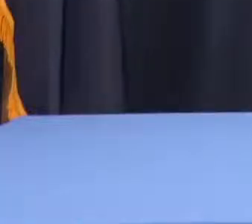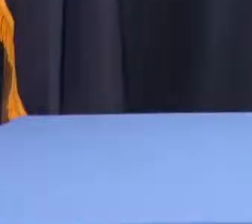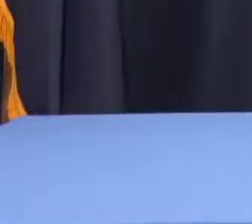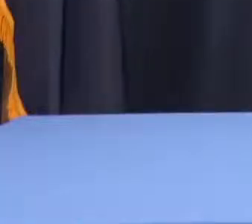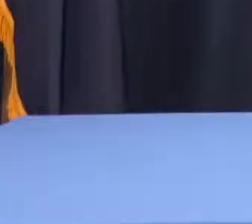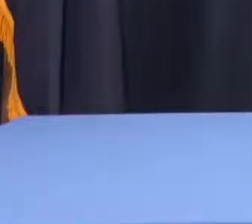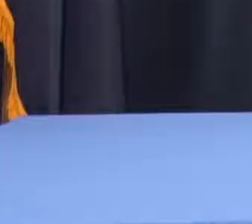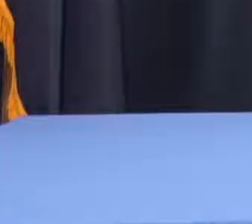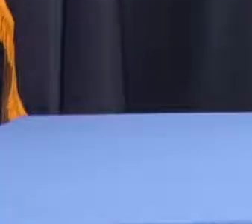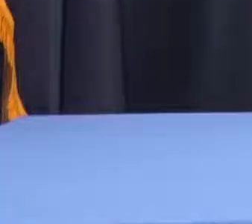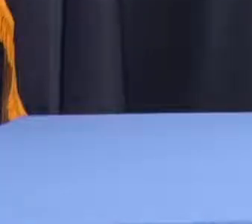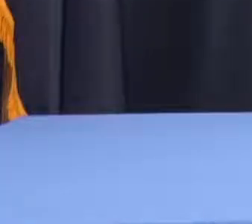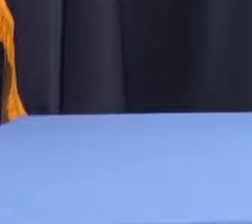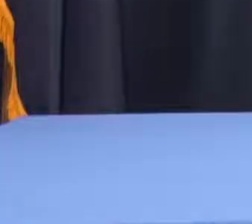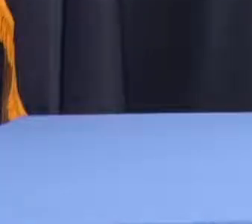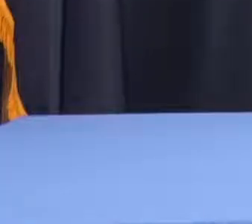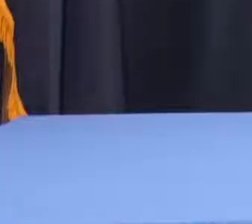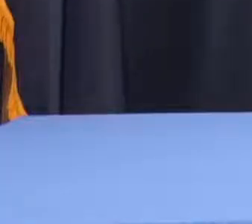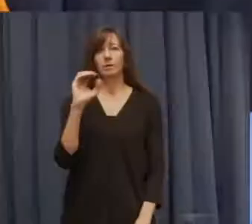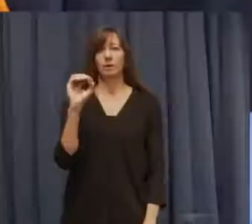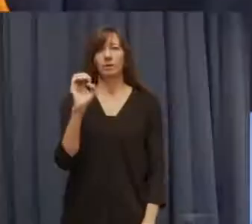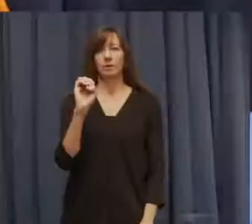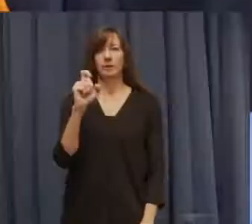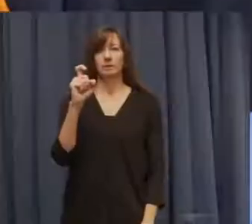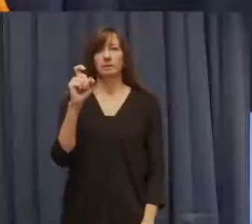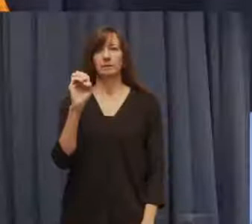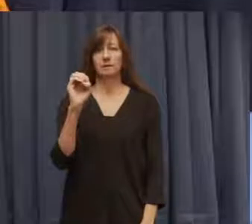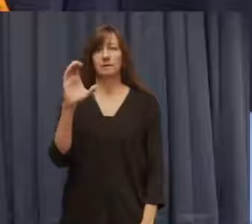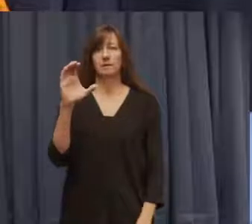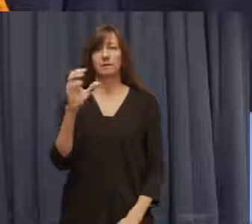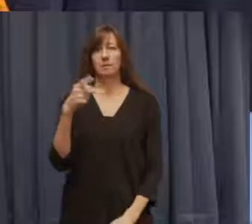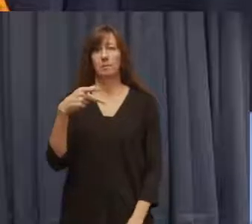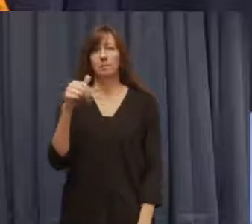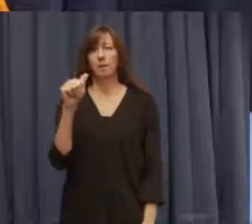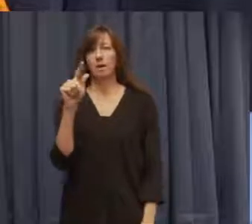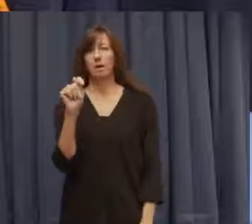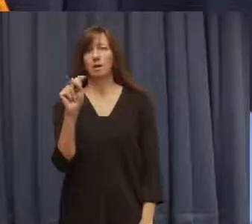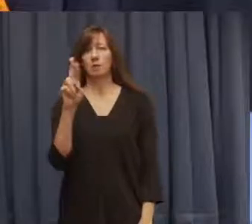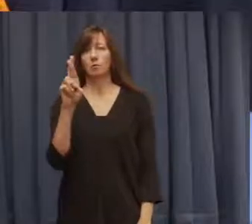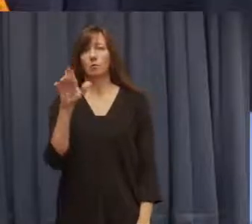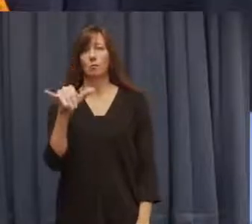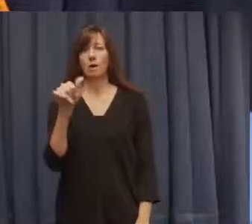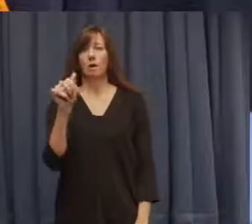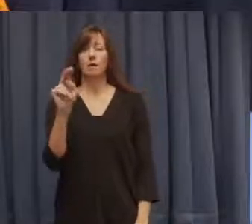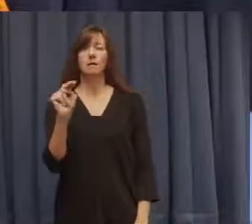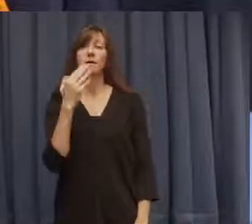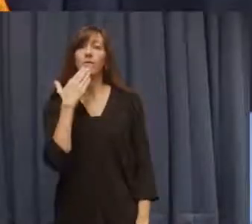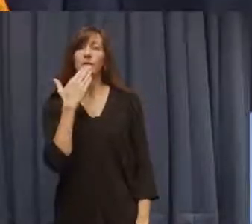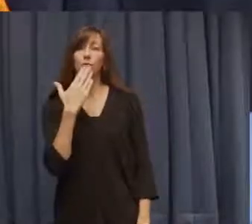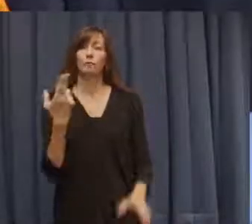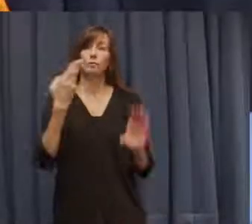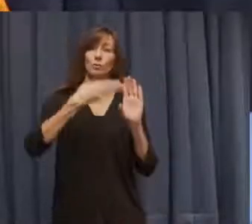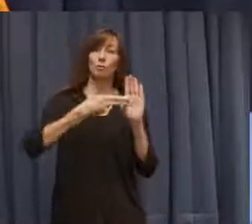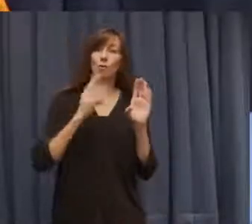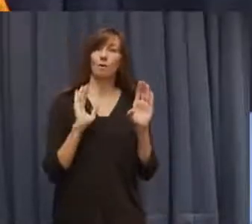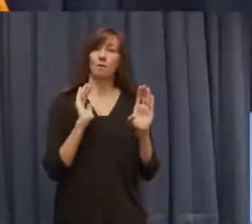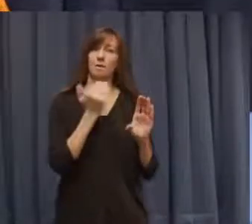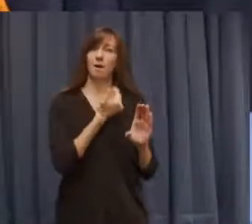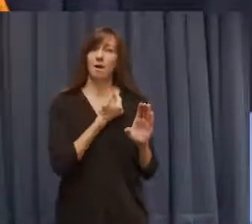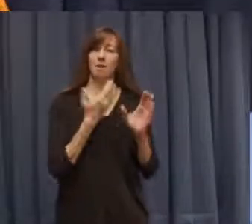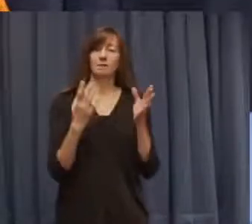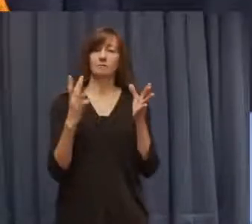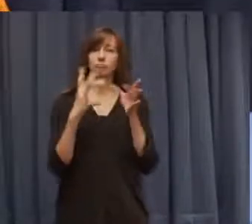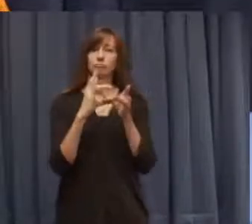Good afternoon, everyone. This is County Executive Pat Ryan. Thank you for joining us on this beautiful fall day. It's